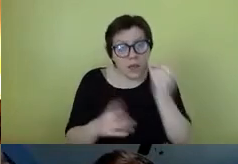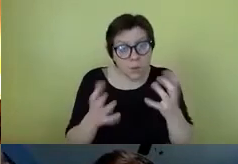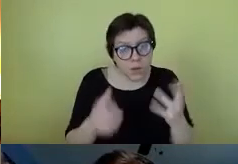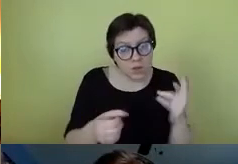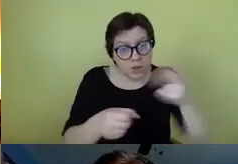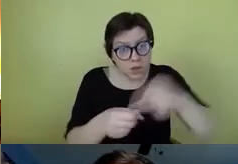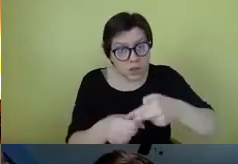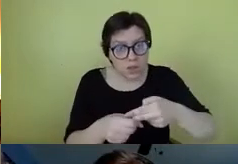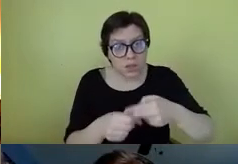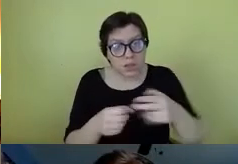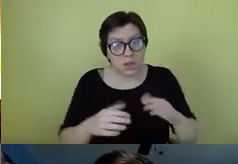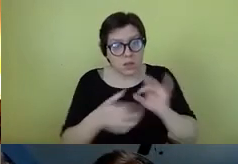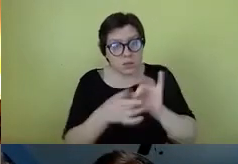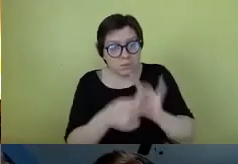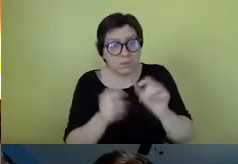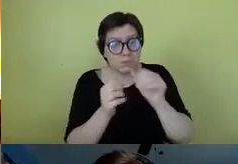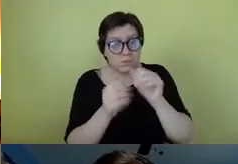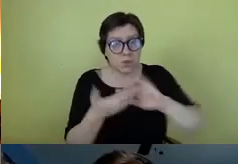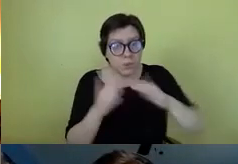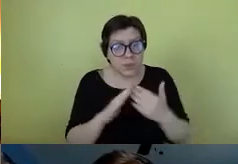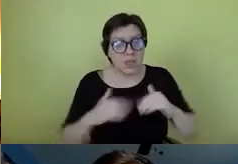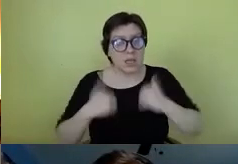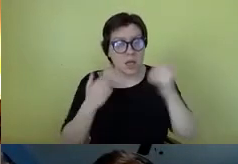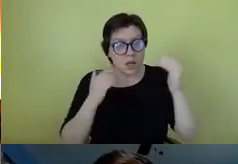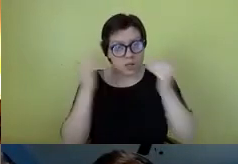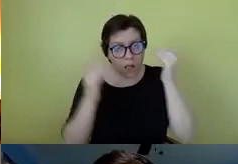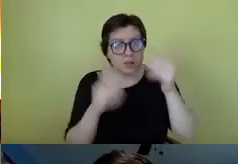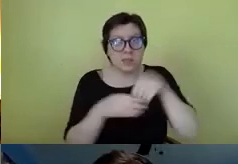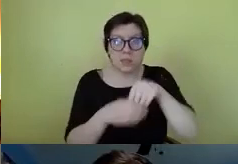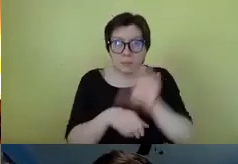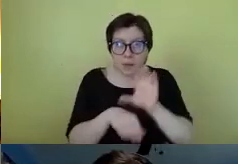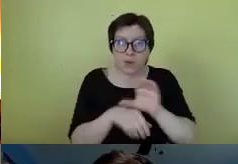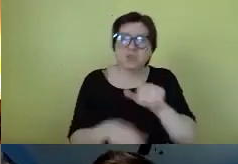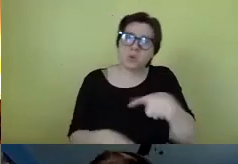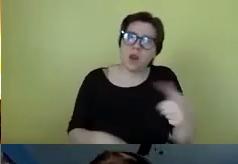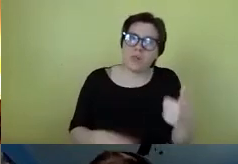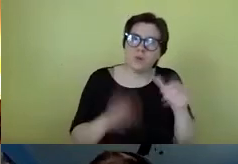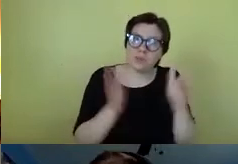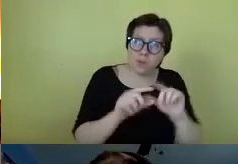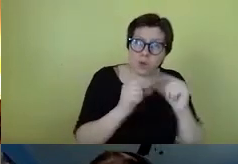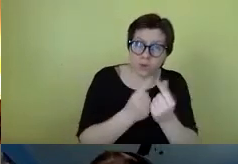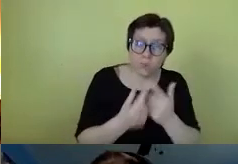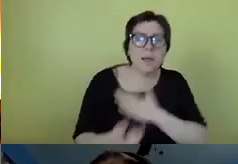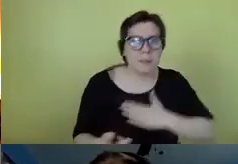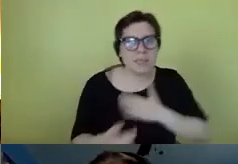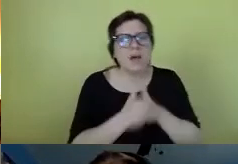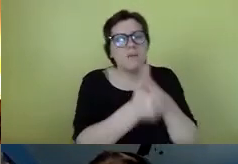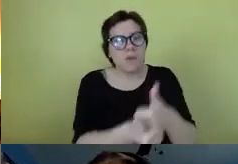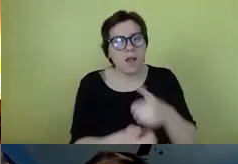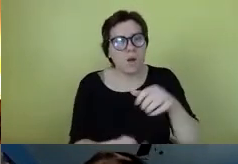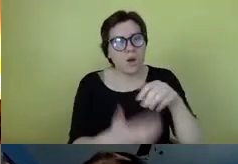young adults after college at a parish or being a part of a small group with other recent graduates, please follow us on social media at